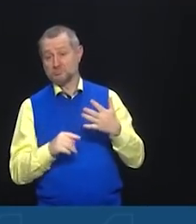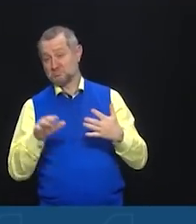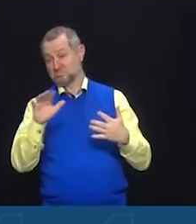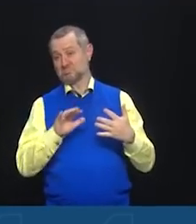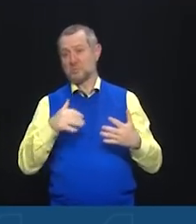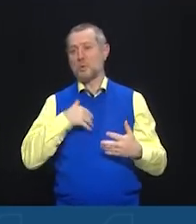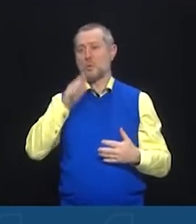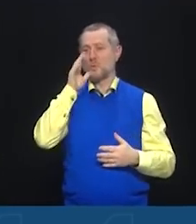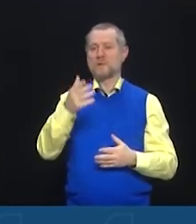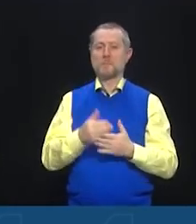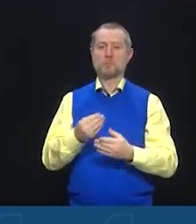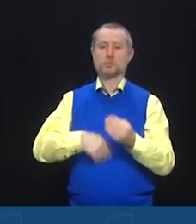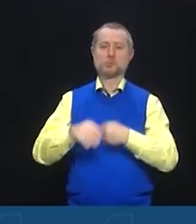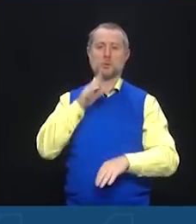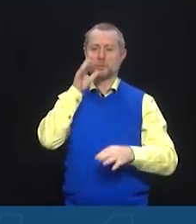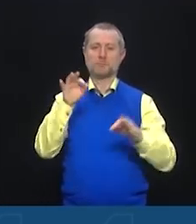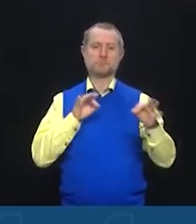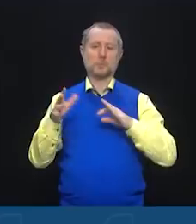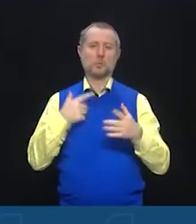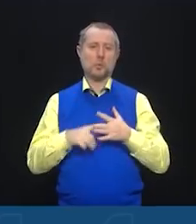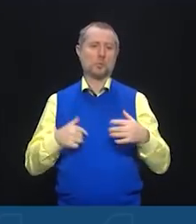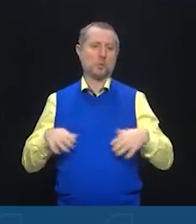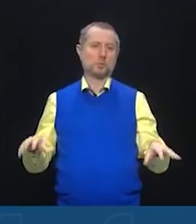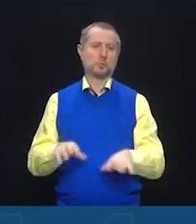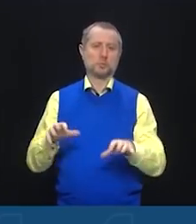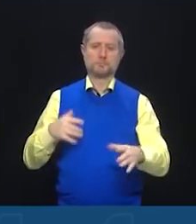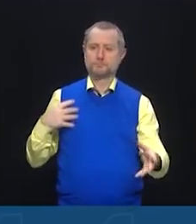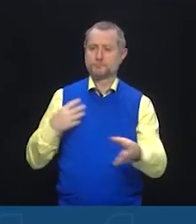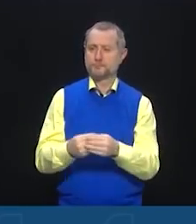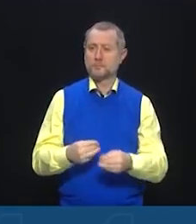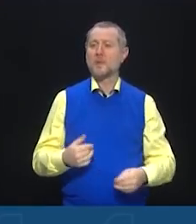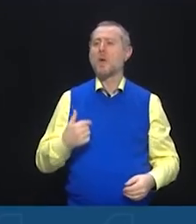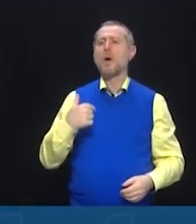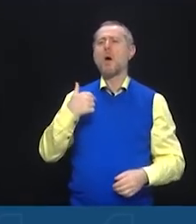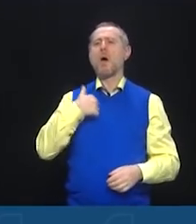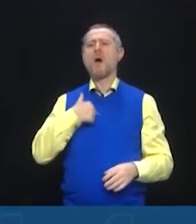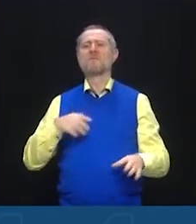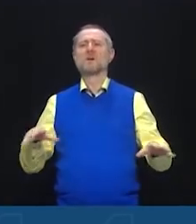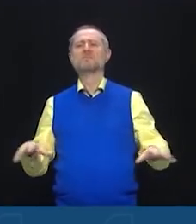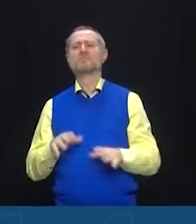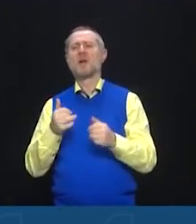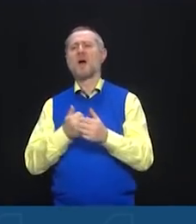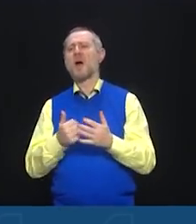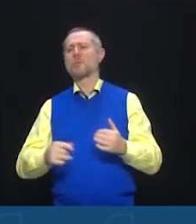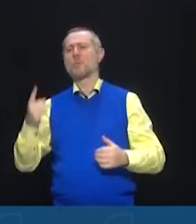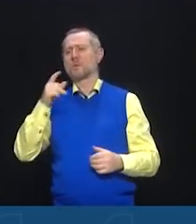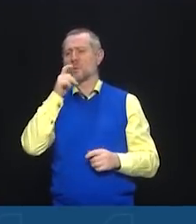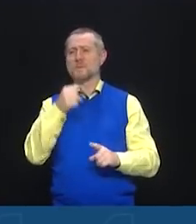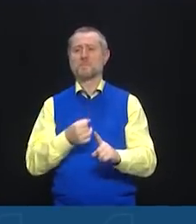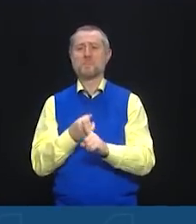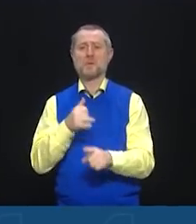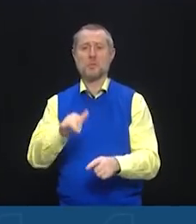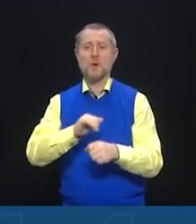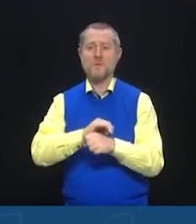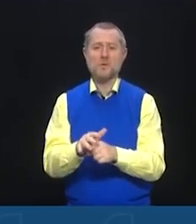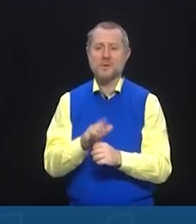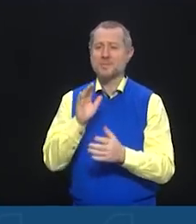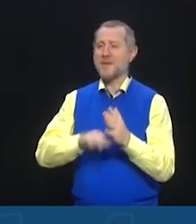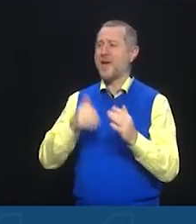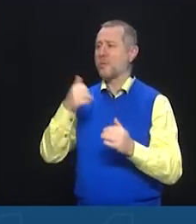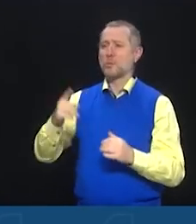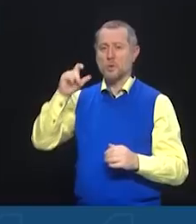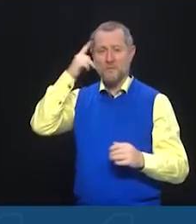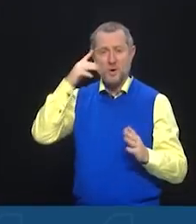that'll explain our position on all those. But I have done more for any individual who've been hit hard by this pandemic than any governor in the state, in this